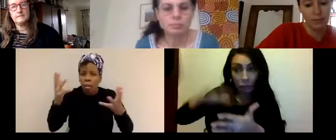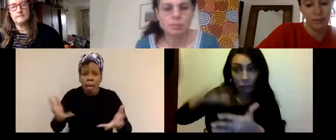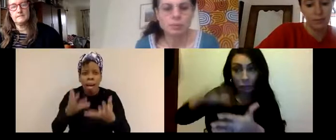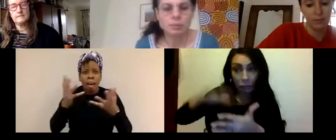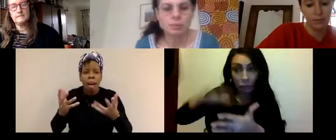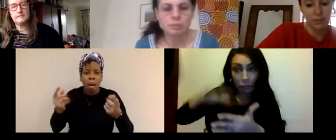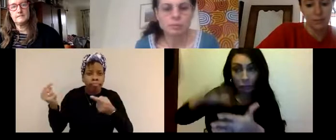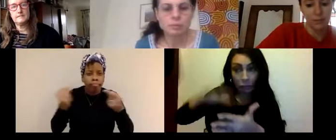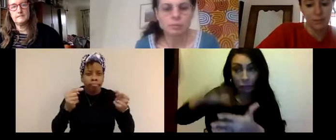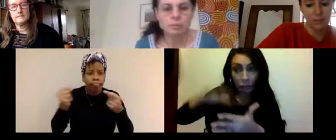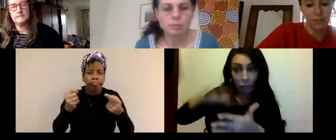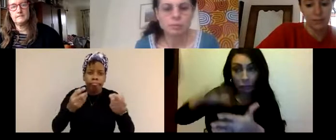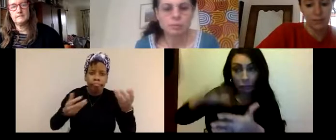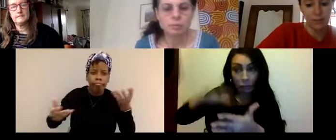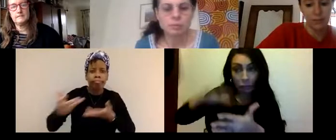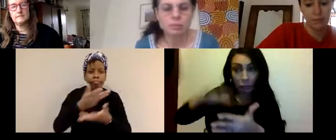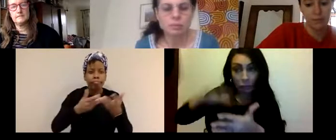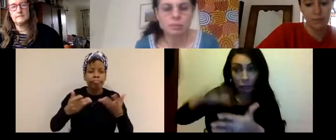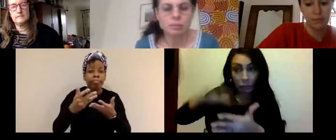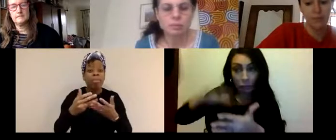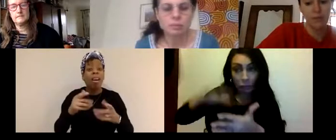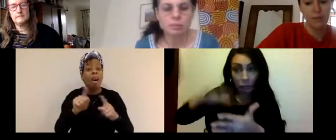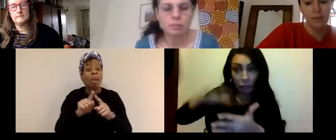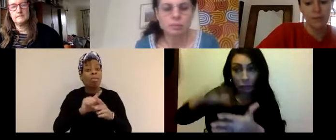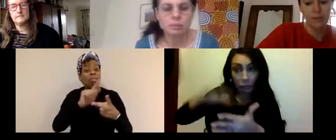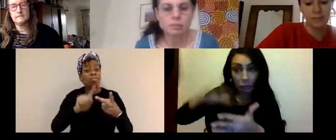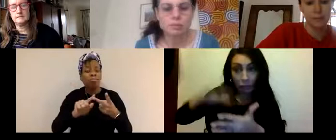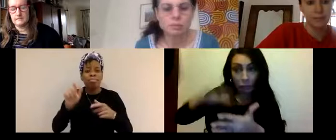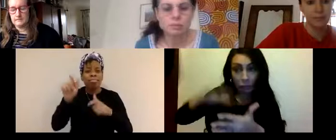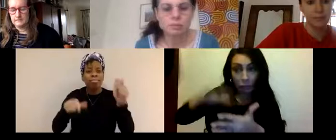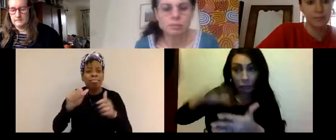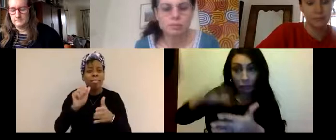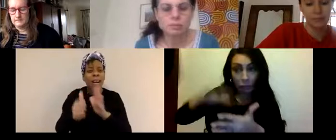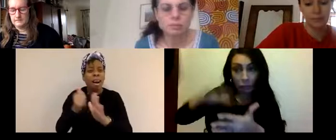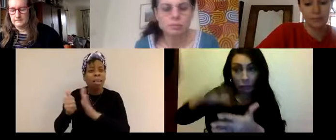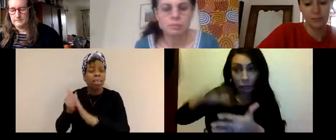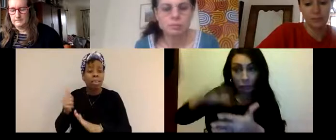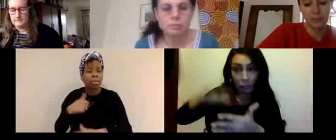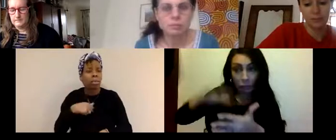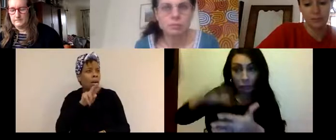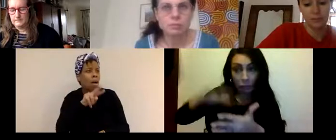encourage artists to think about what parts of the collection or ideas they might be interested in,